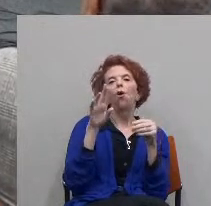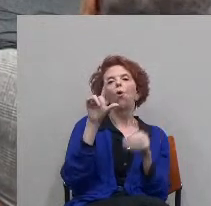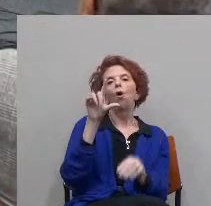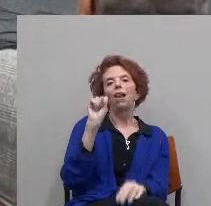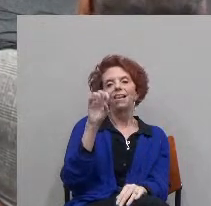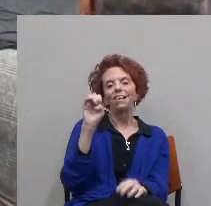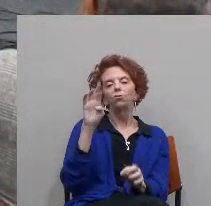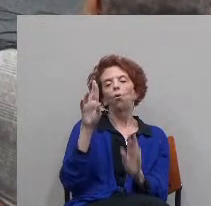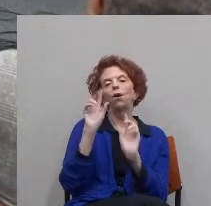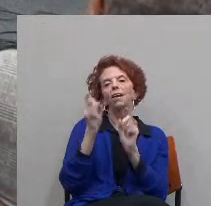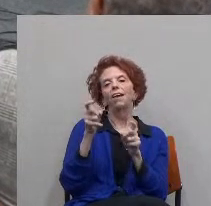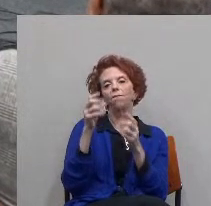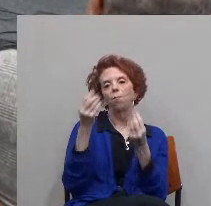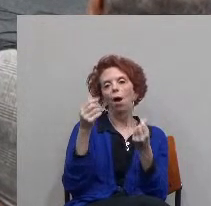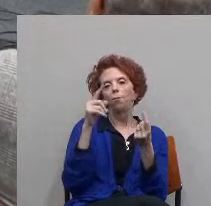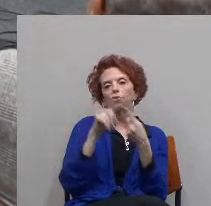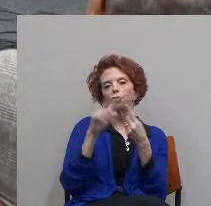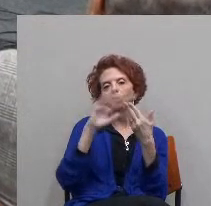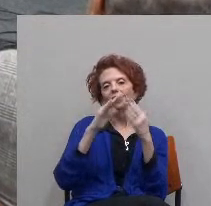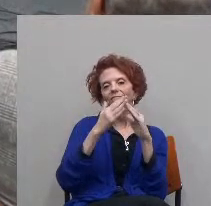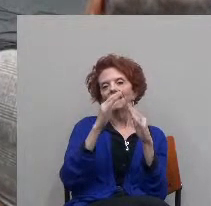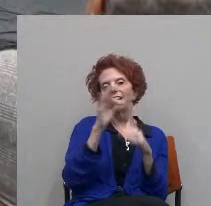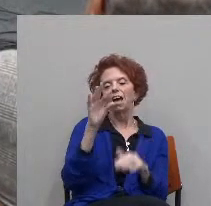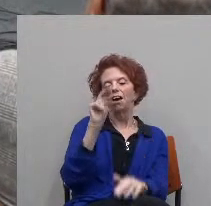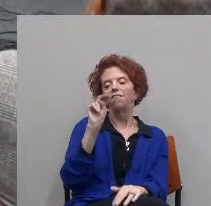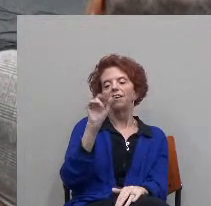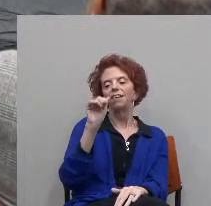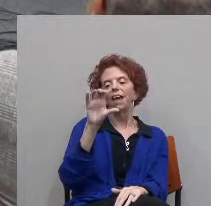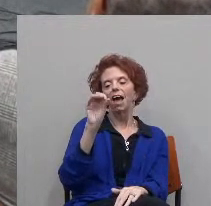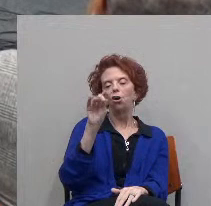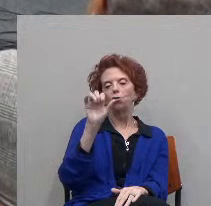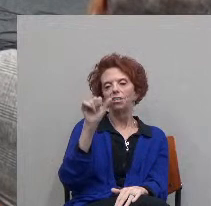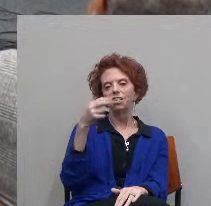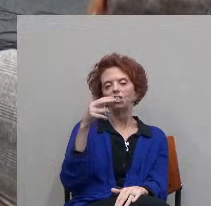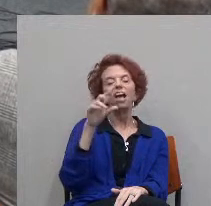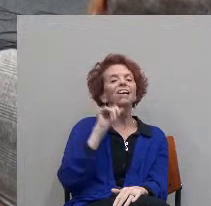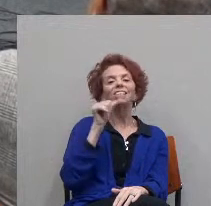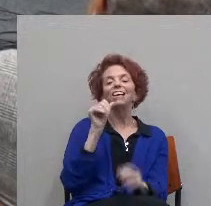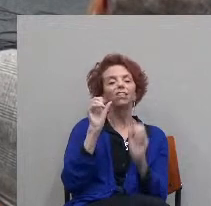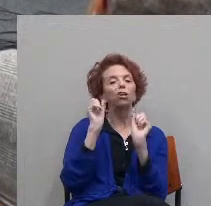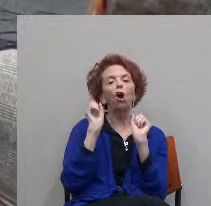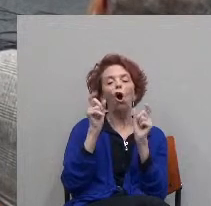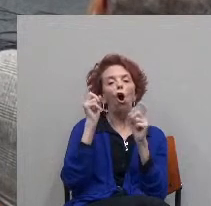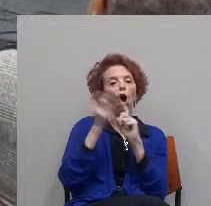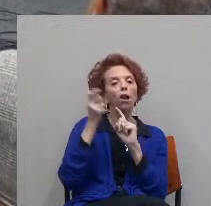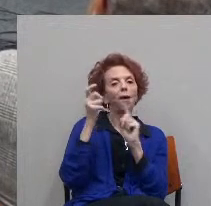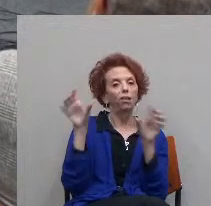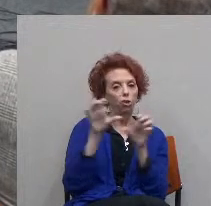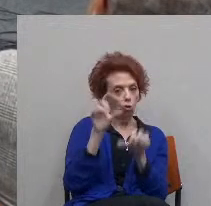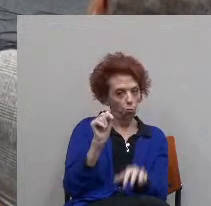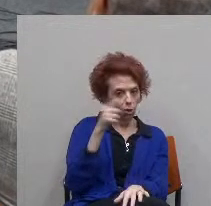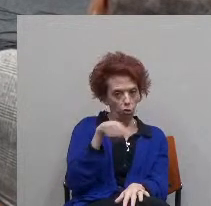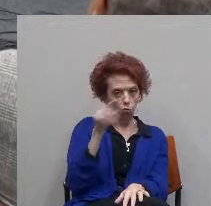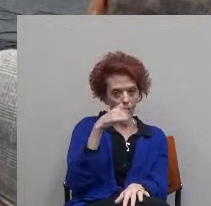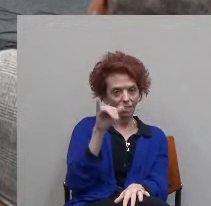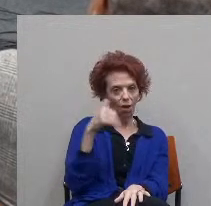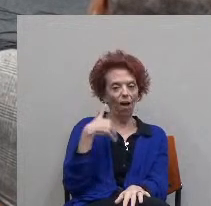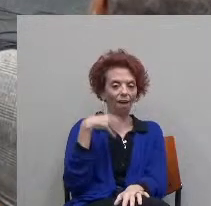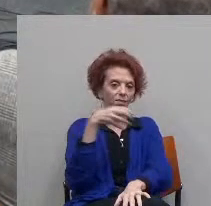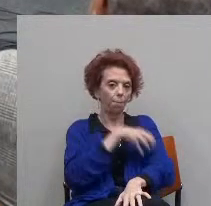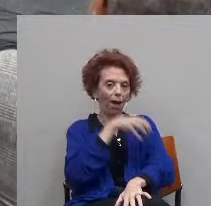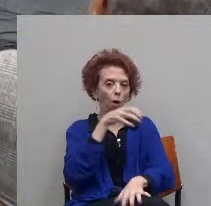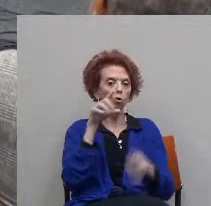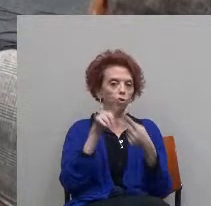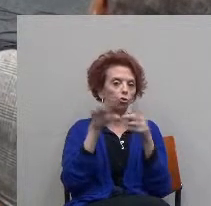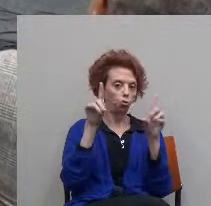or to gift the property to the city of Natchitoches. It does not automatically do it. You still have the power